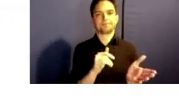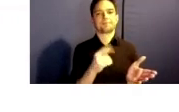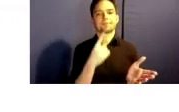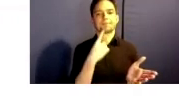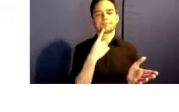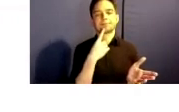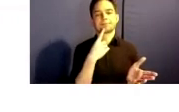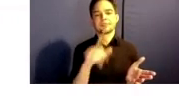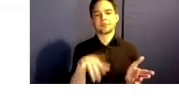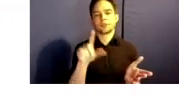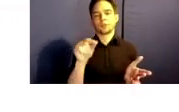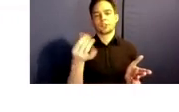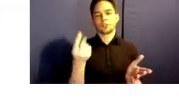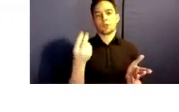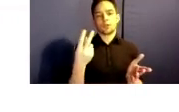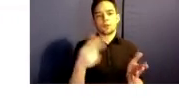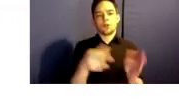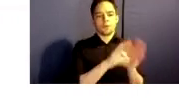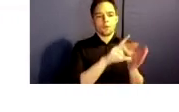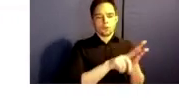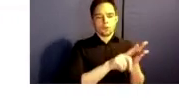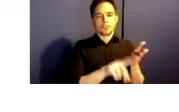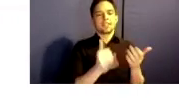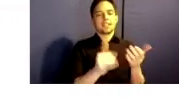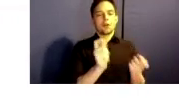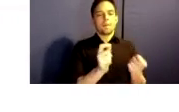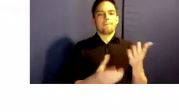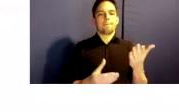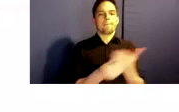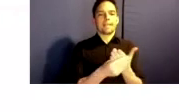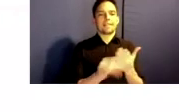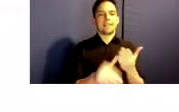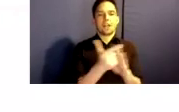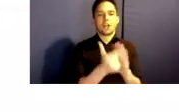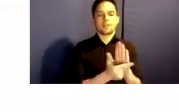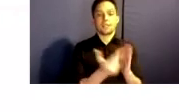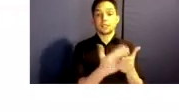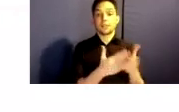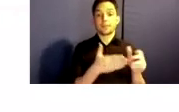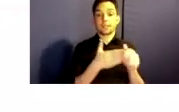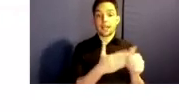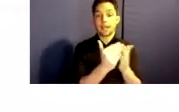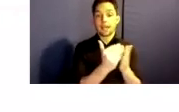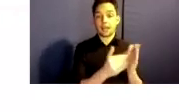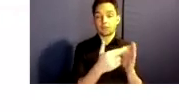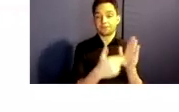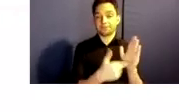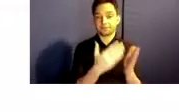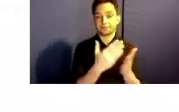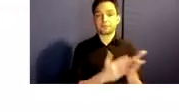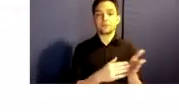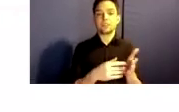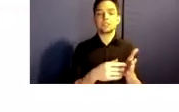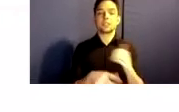in 2012, was reviewed and has now been amended. And since some of the guidelines, some of the sentencing guidelines have been strengthened.